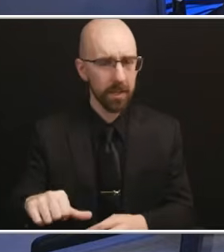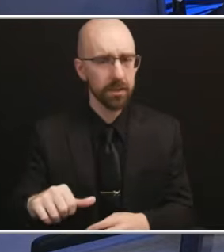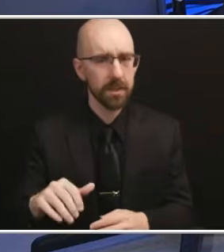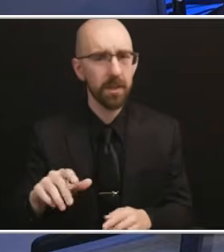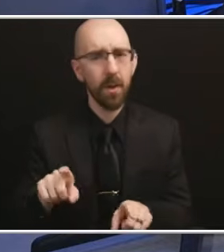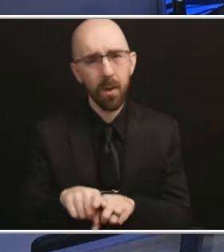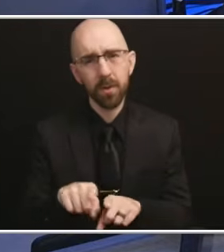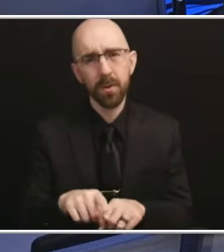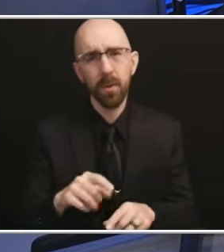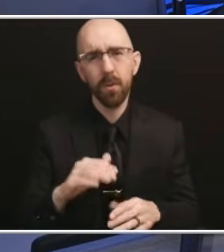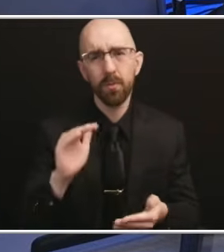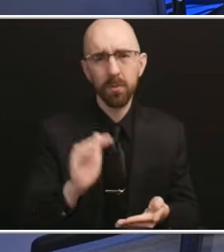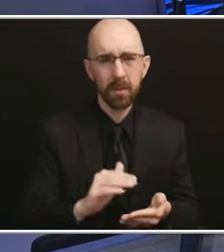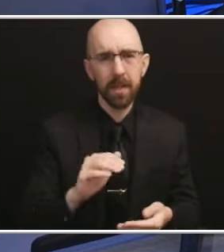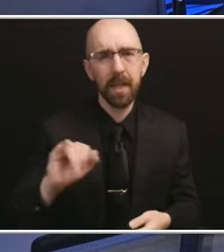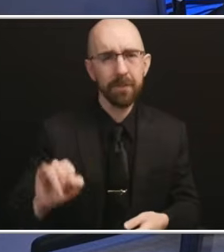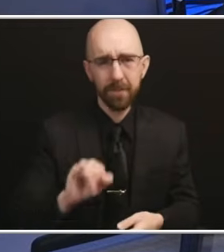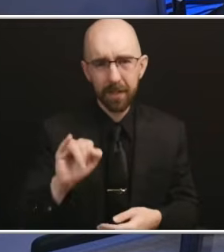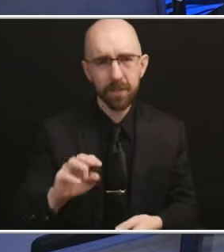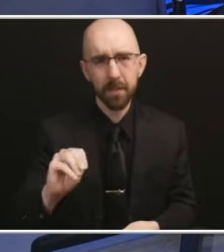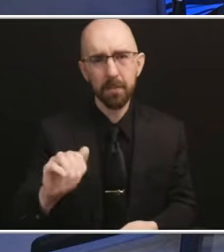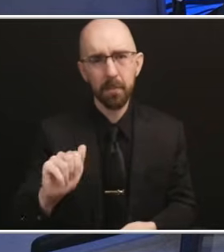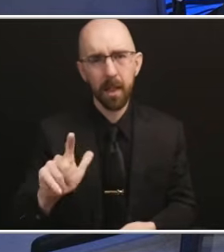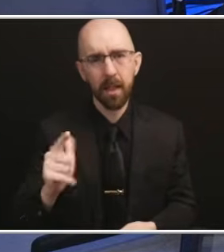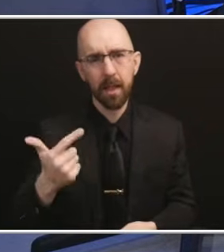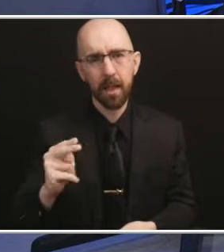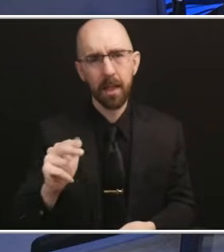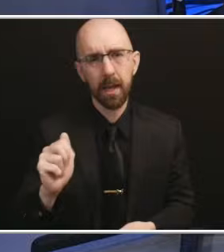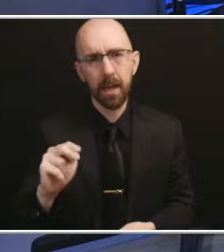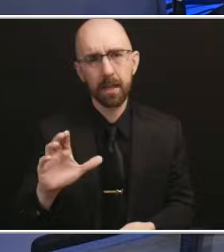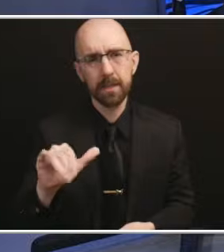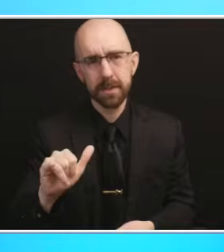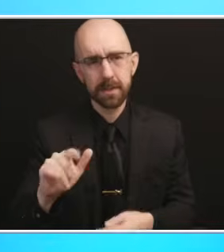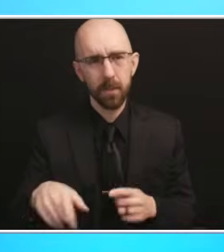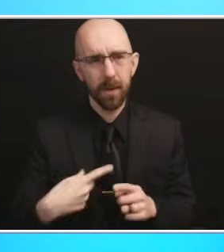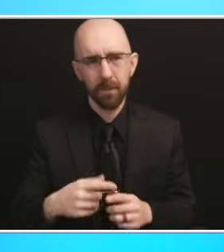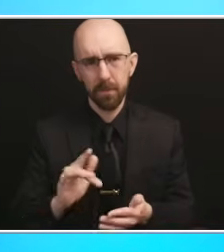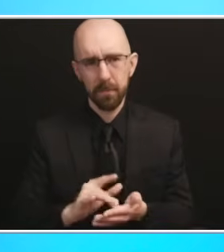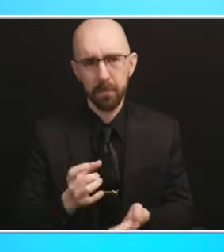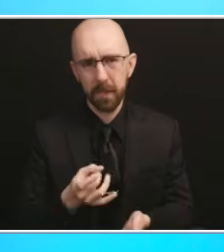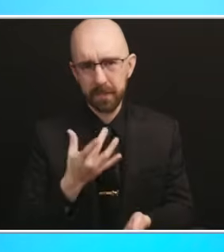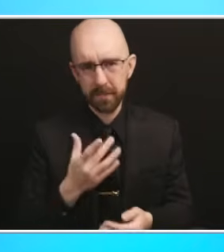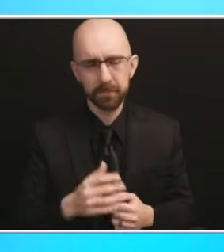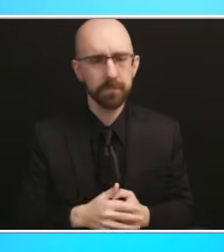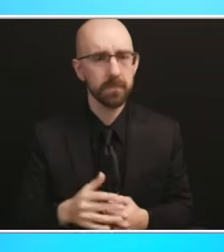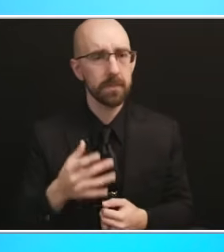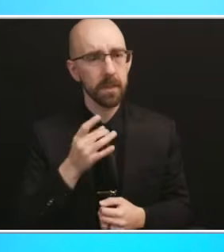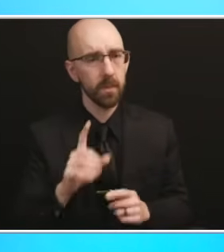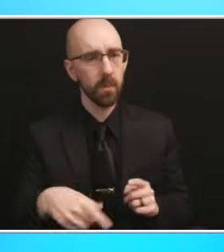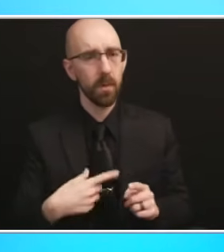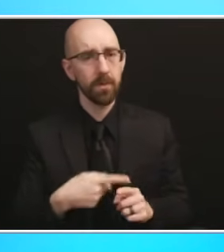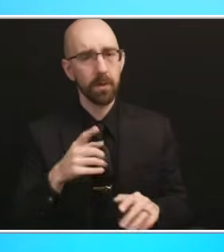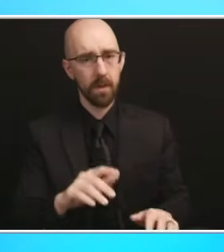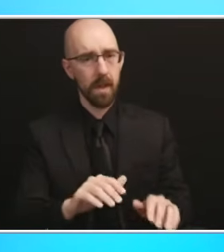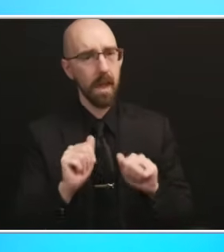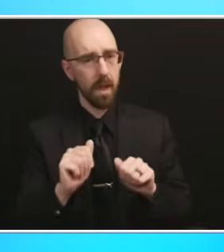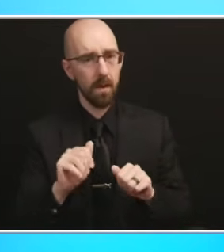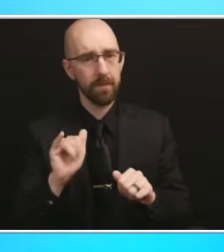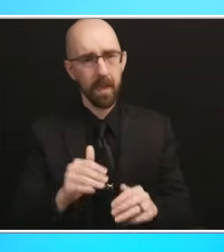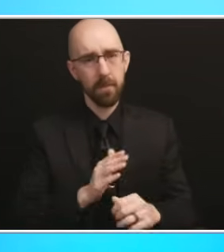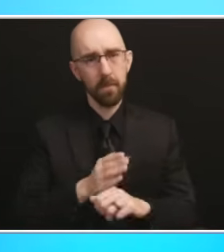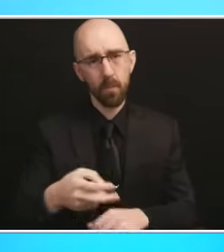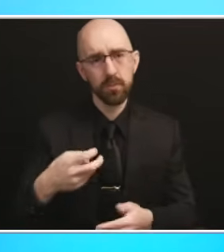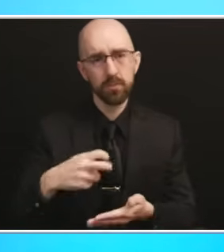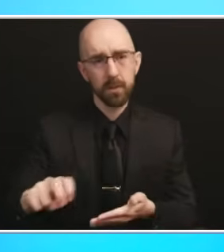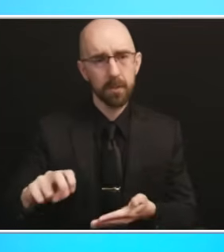and malignancy that get lowered by taking some of those medications? Interestingly, once you get out of the post-transplant window, the management is